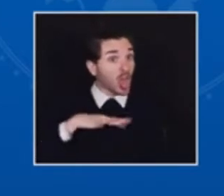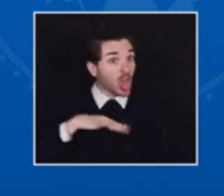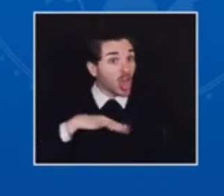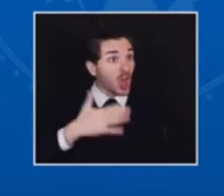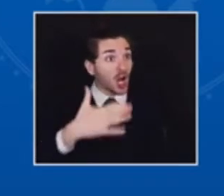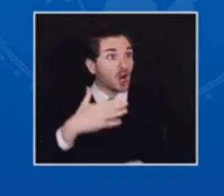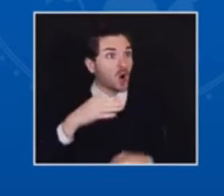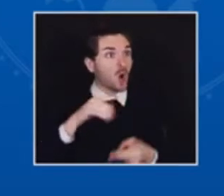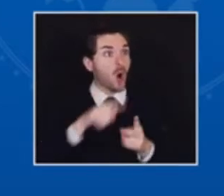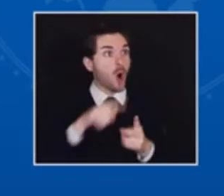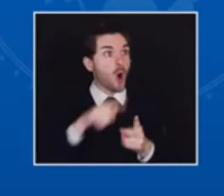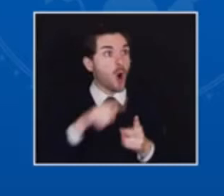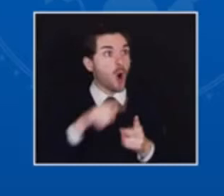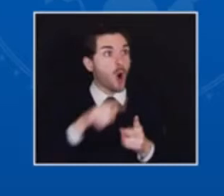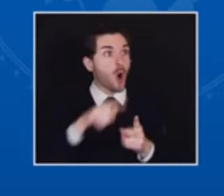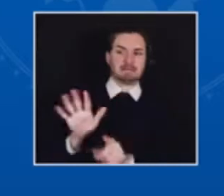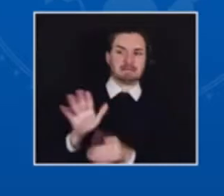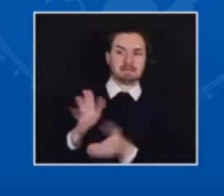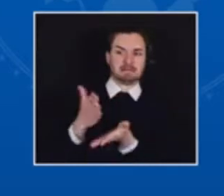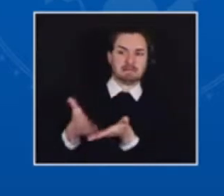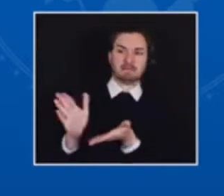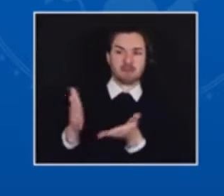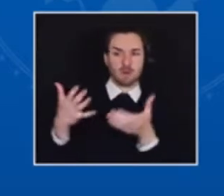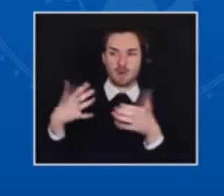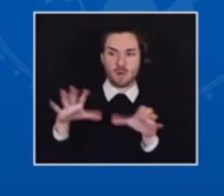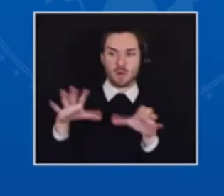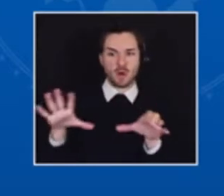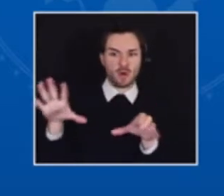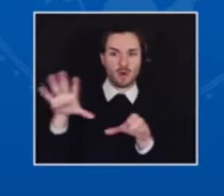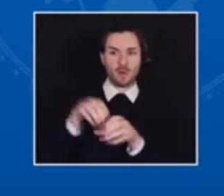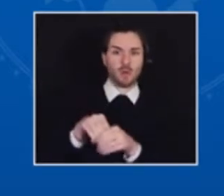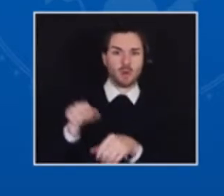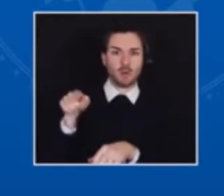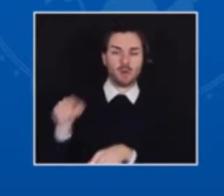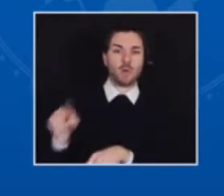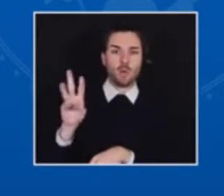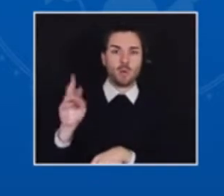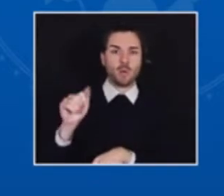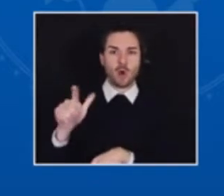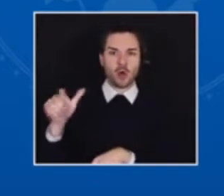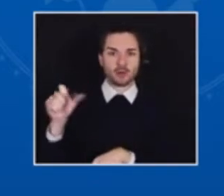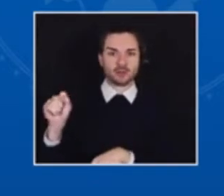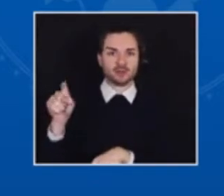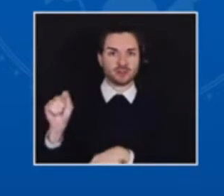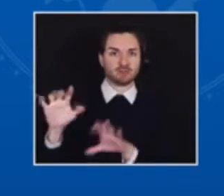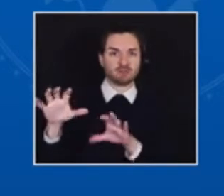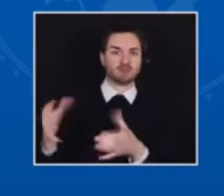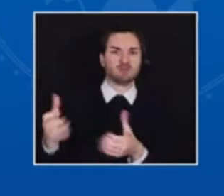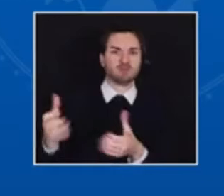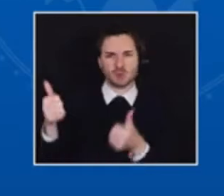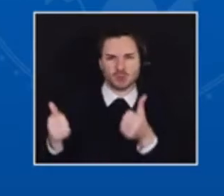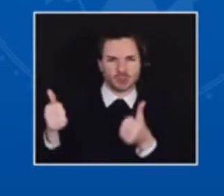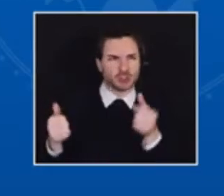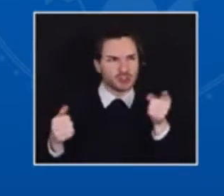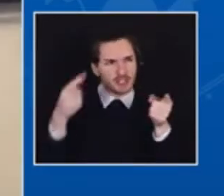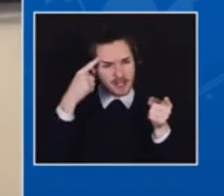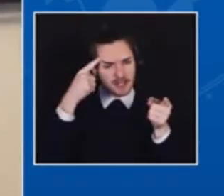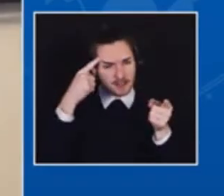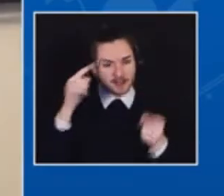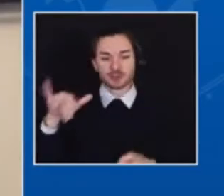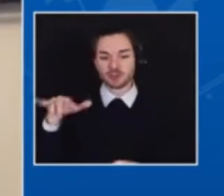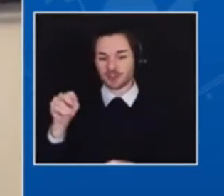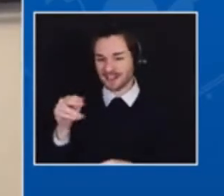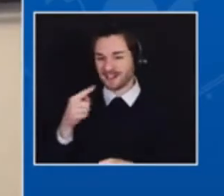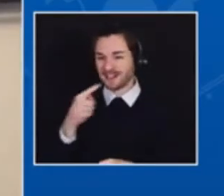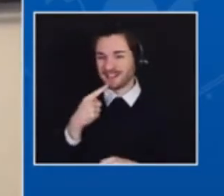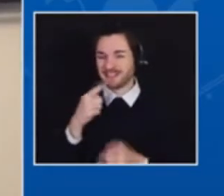backgr background as uh something that's not great to have on your well Aman I think as you know and and from having